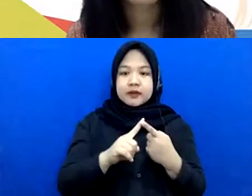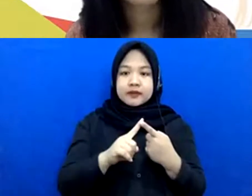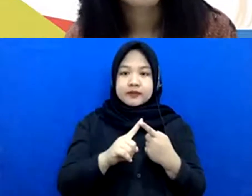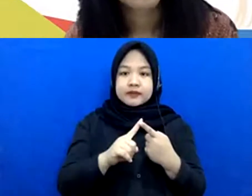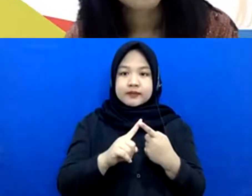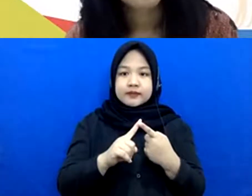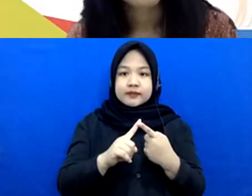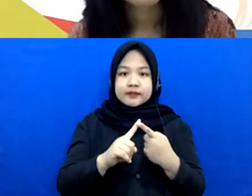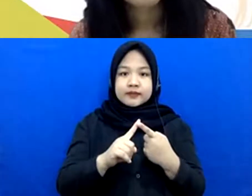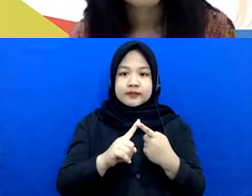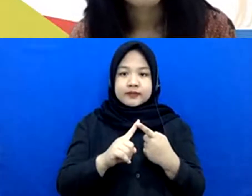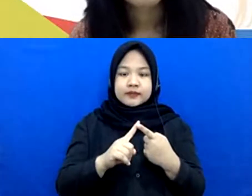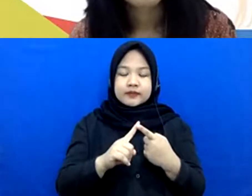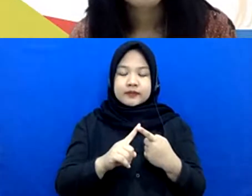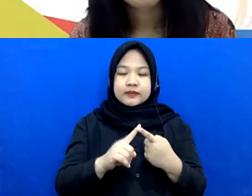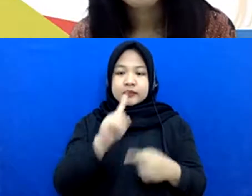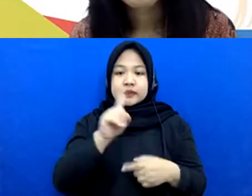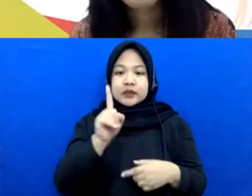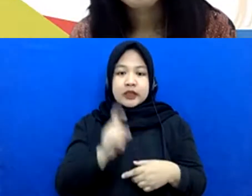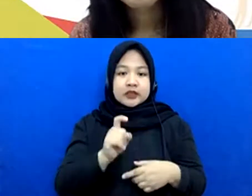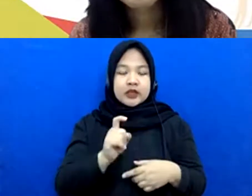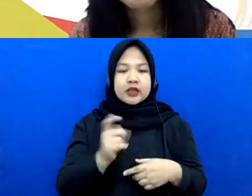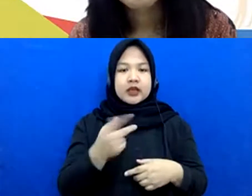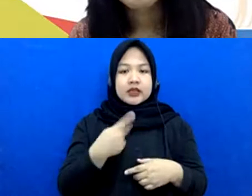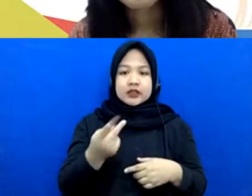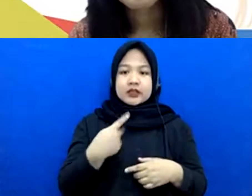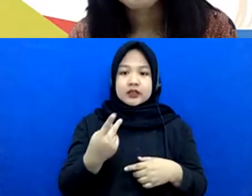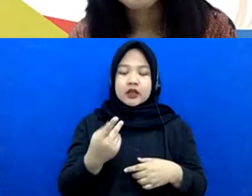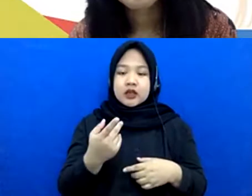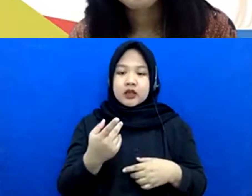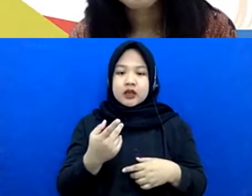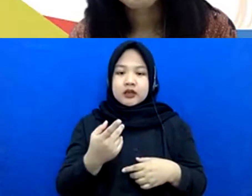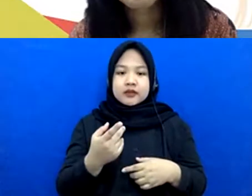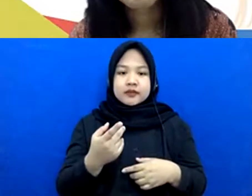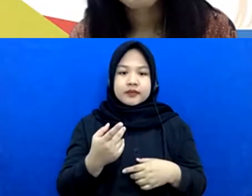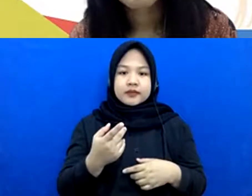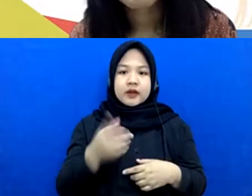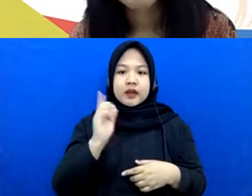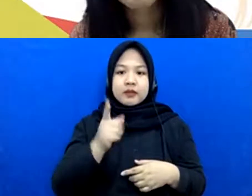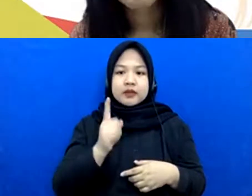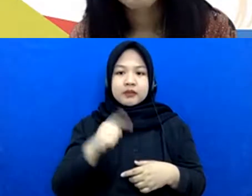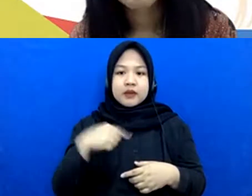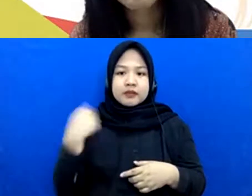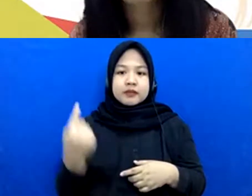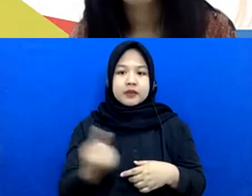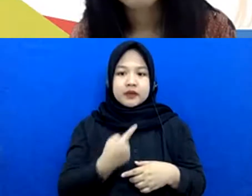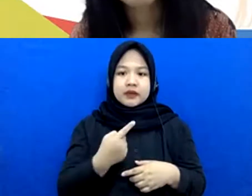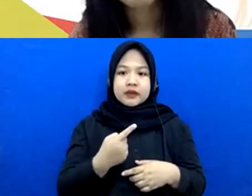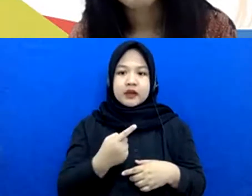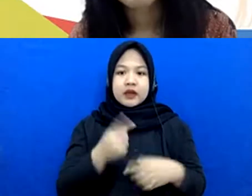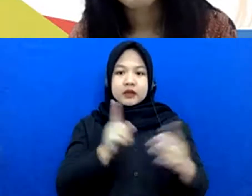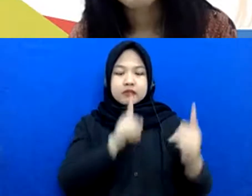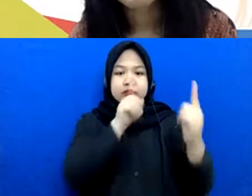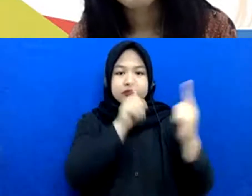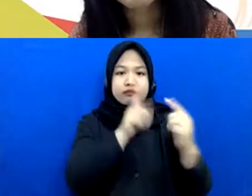the second question that you just give to us just now, which is why we should having a face-to-face interview. Yep.